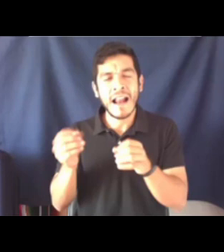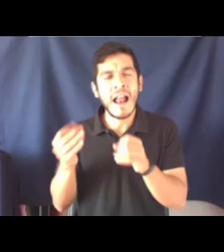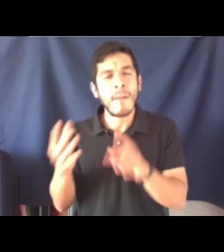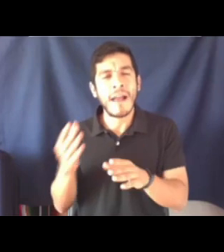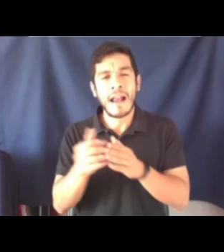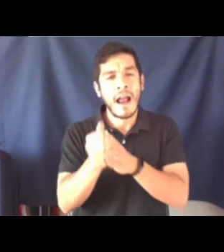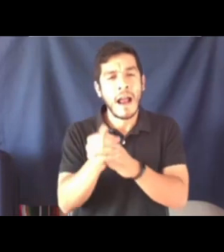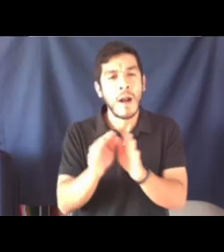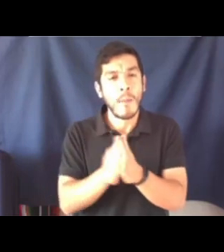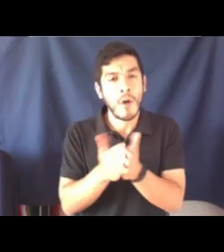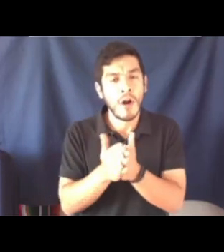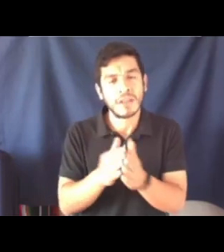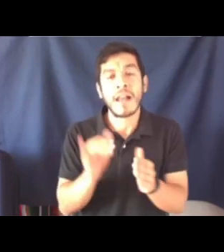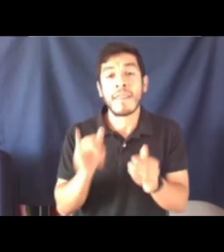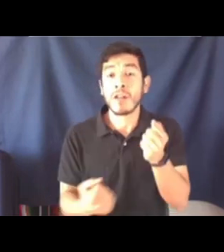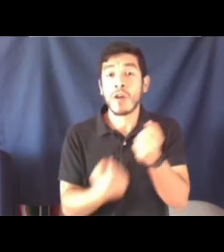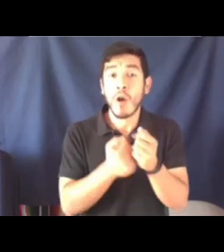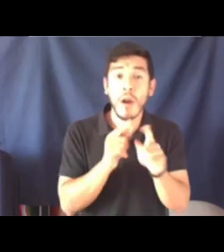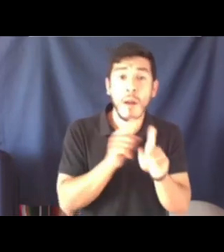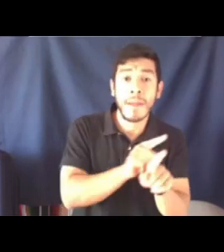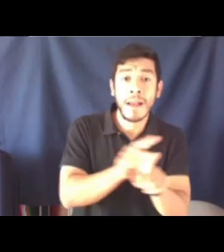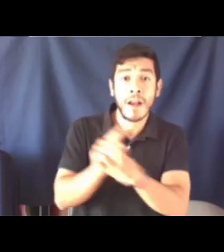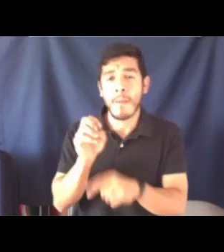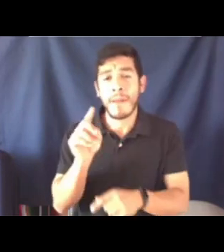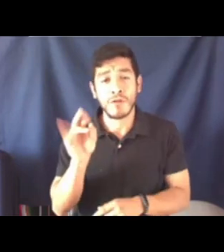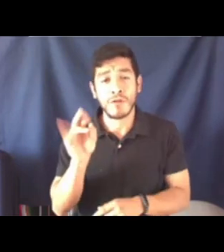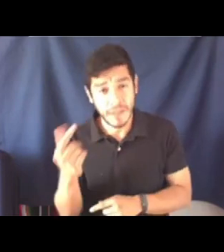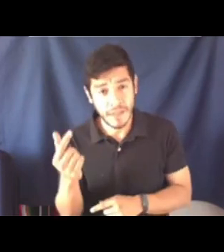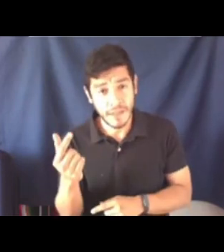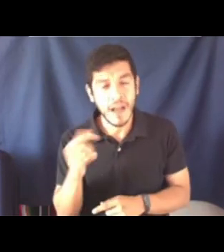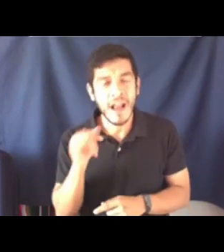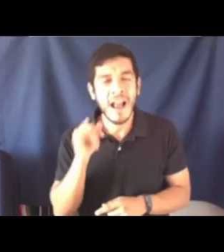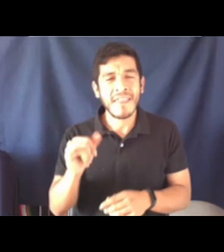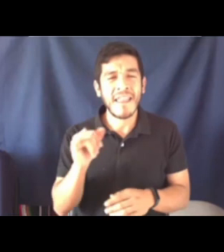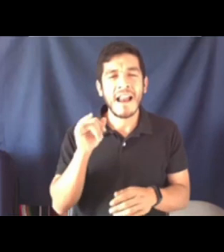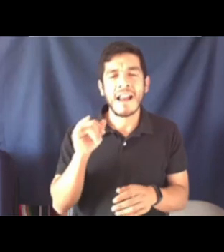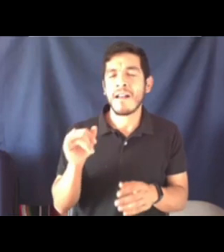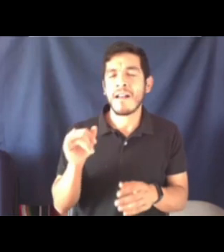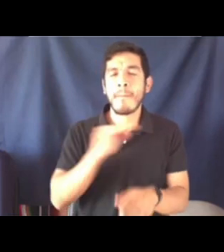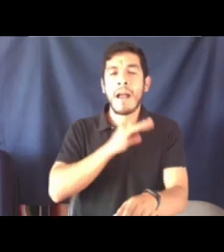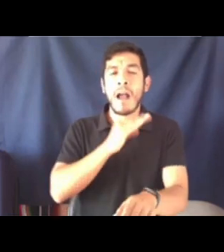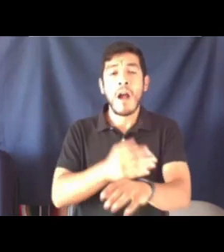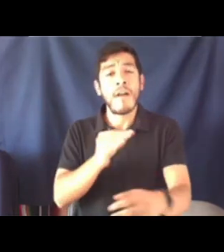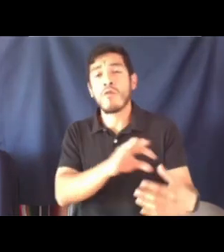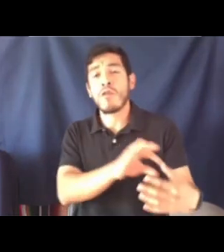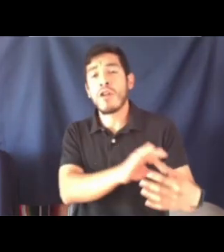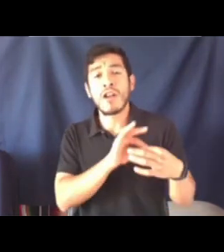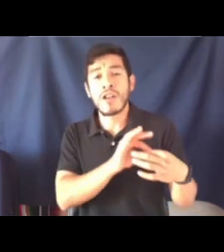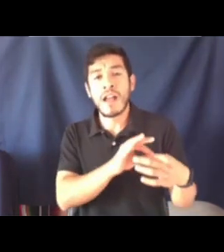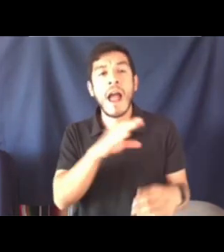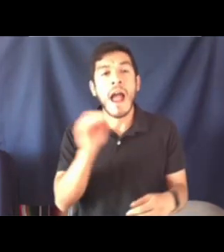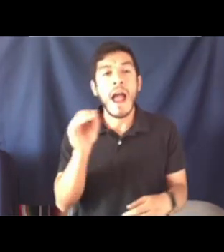program tools to support youth peer mentoring, including the elements of effective practices for mentoring, the powers of